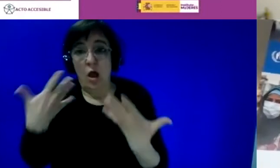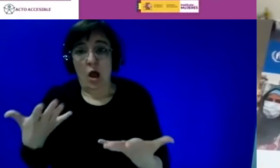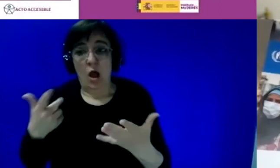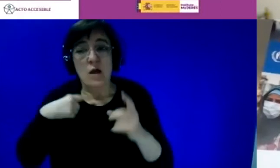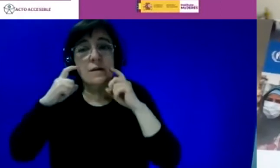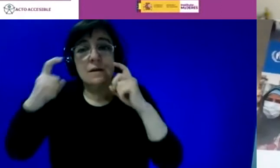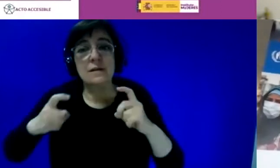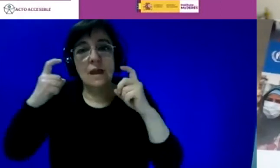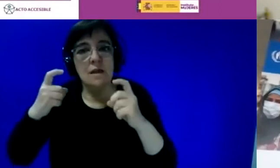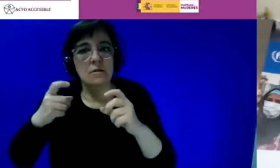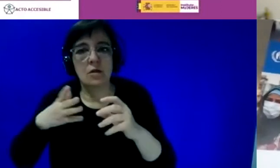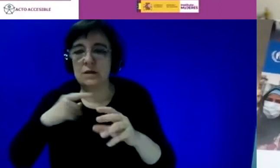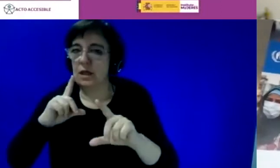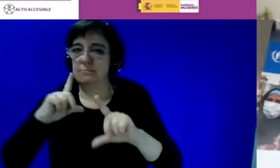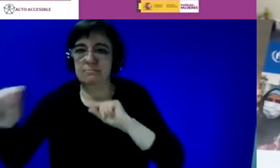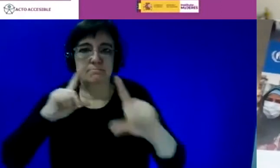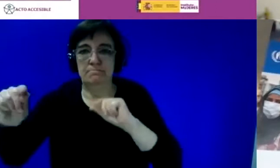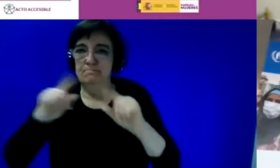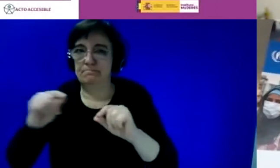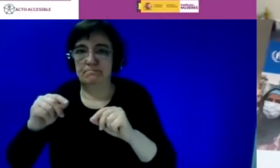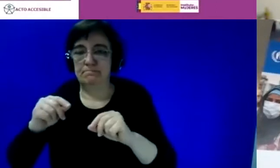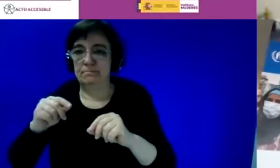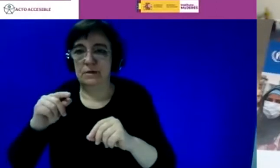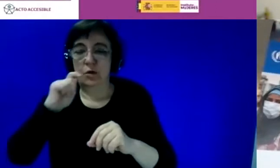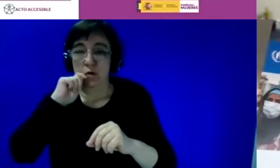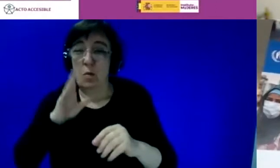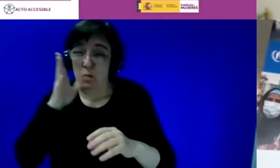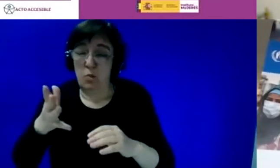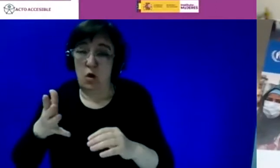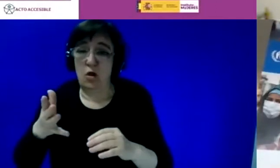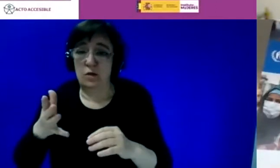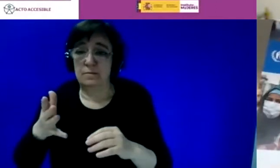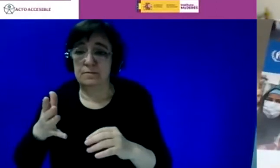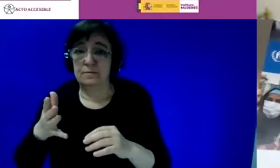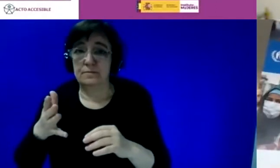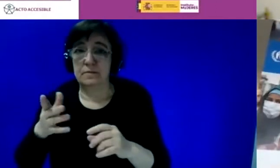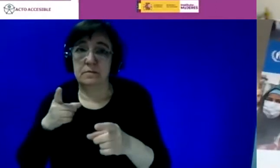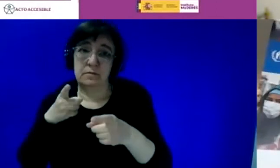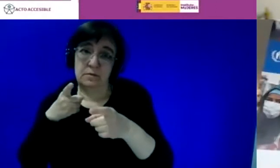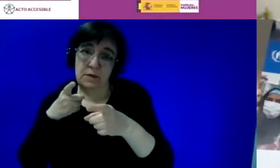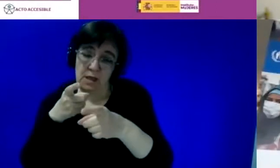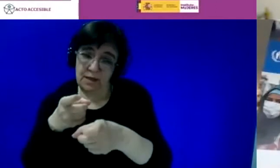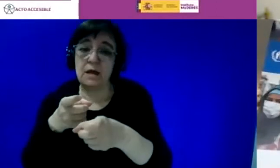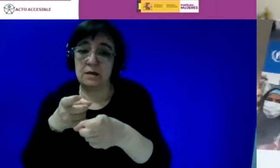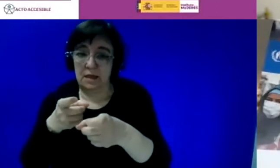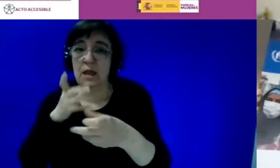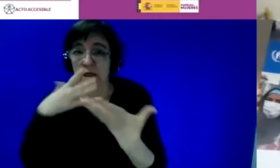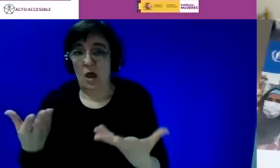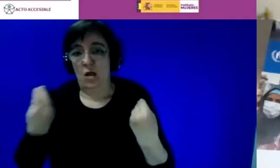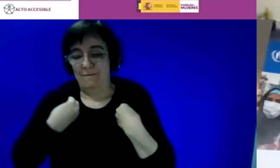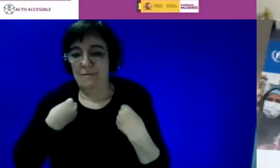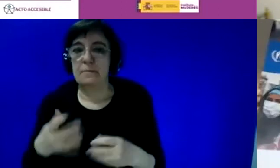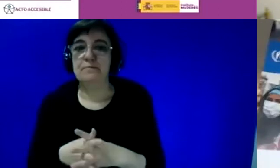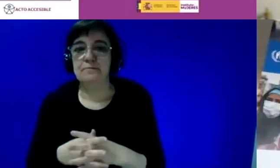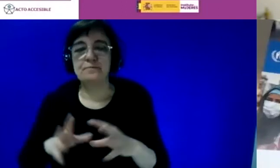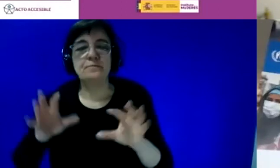Ukraine. Those who are trying to escape from Ukraine because of the war